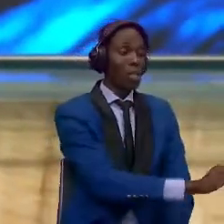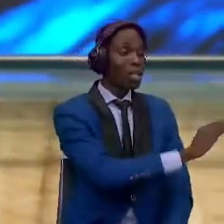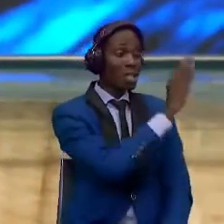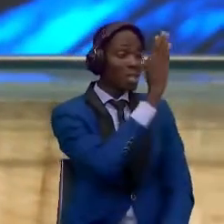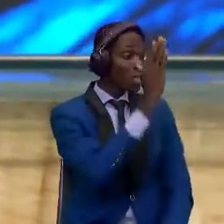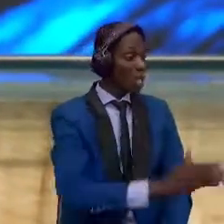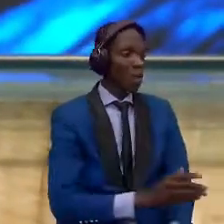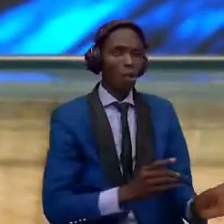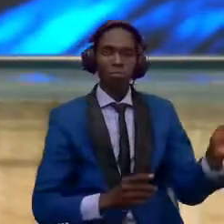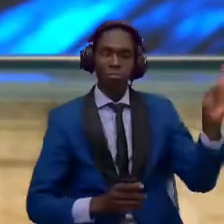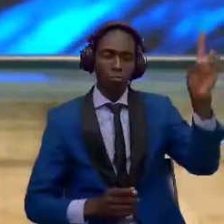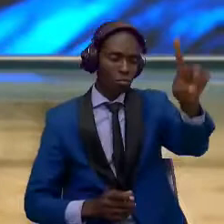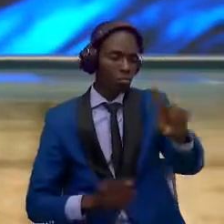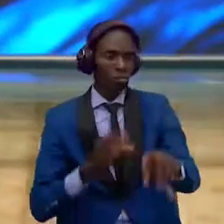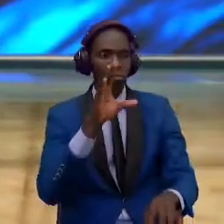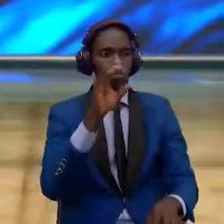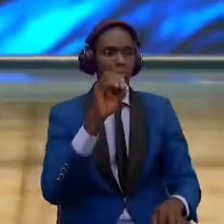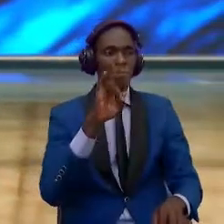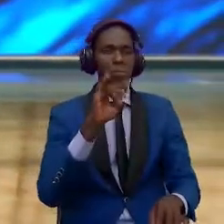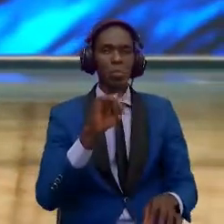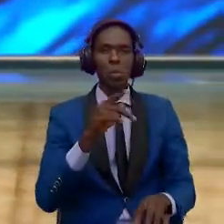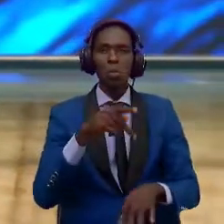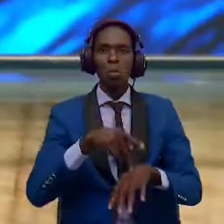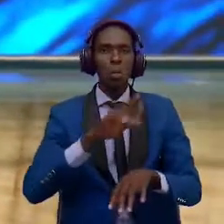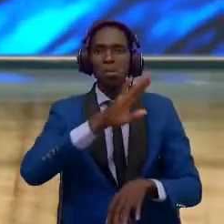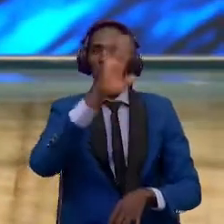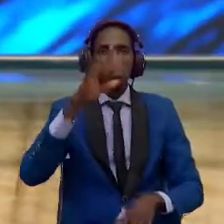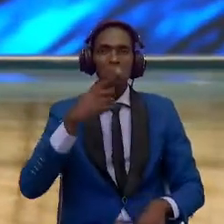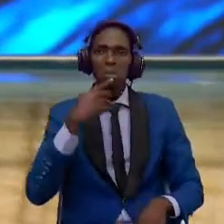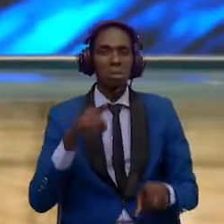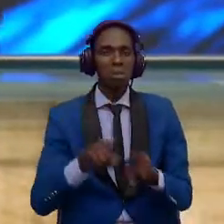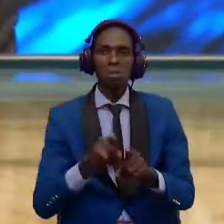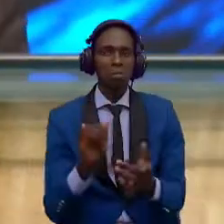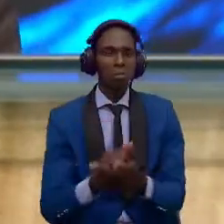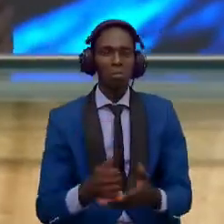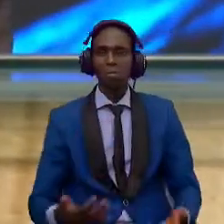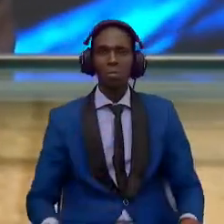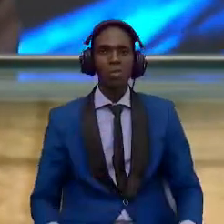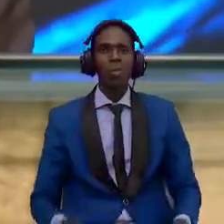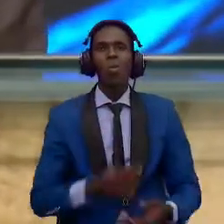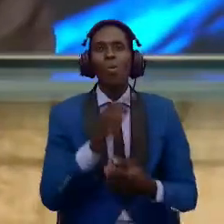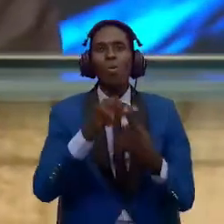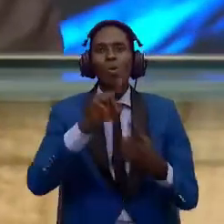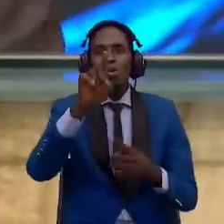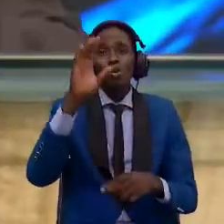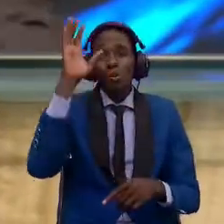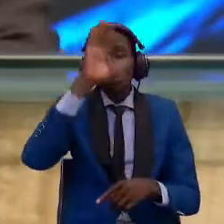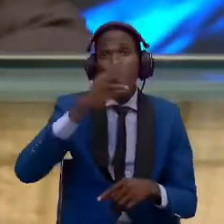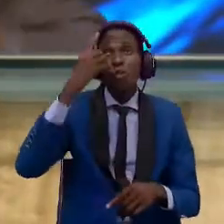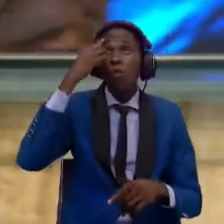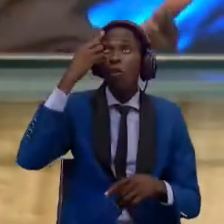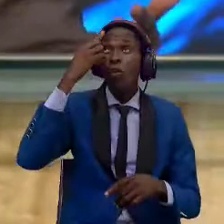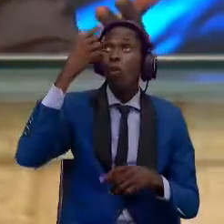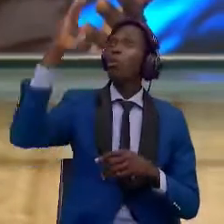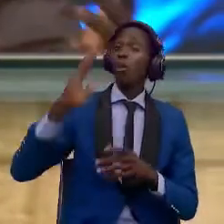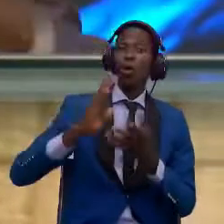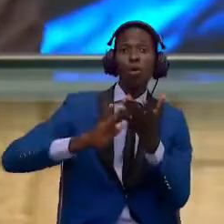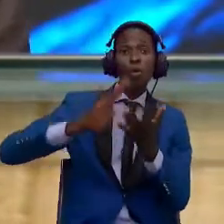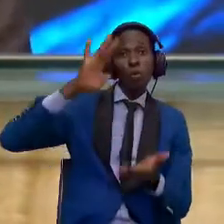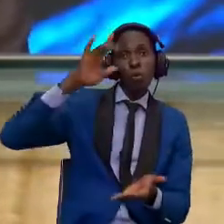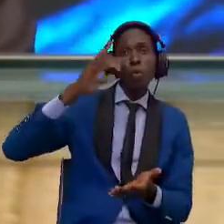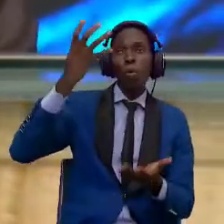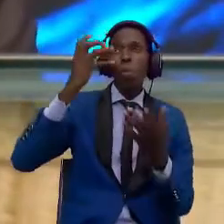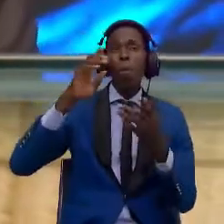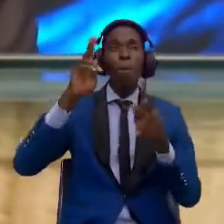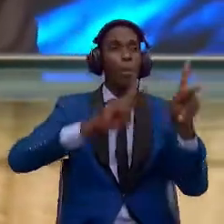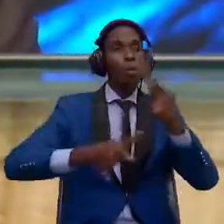never come to Corinth. Not Paul the apostle. You know, when all you are looking for is the glory of God and the expansion of the kingdom